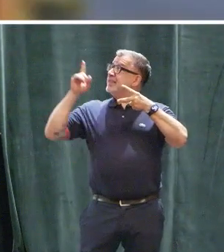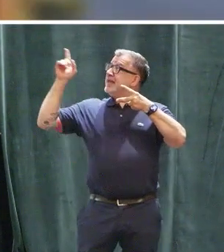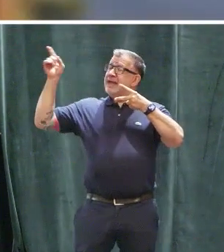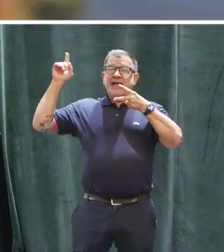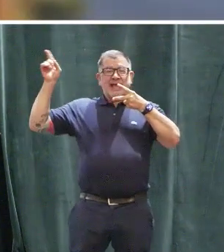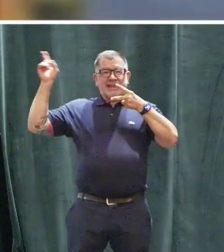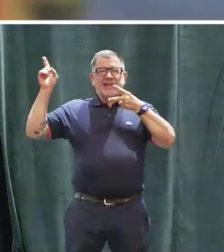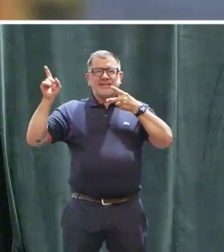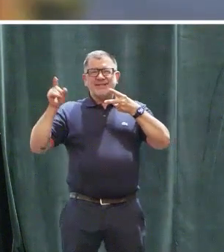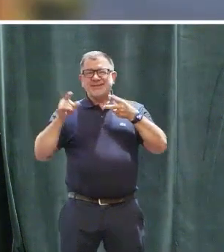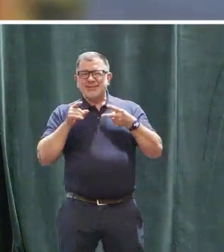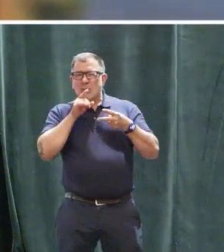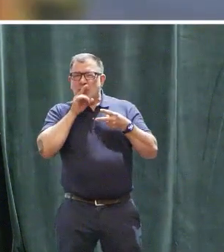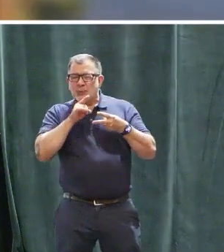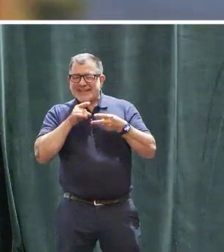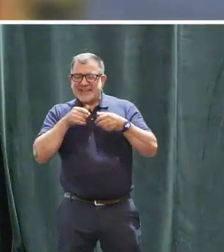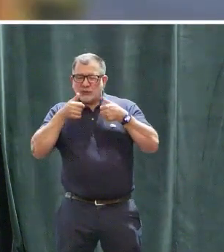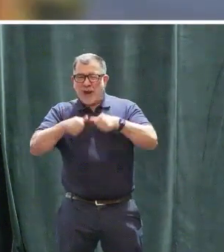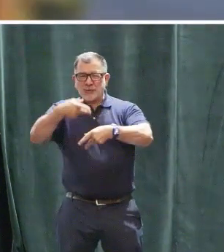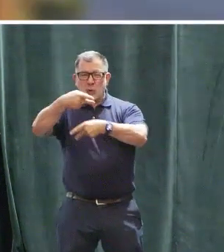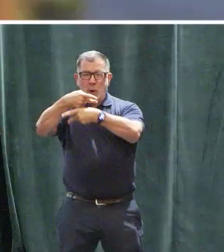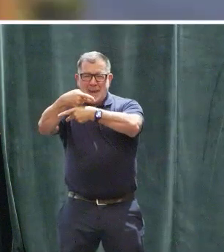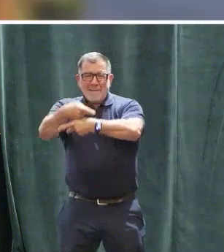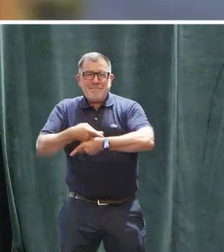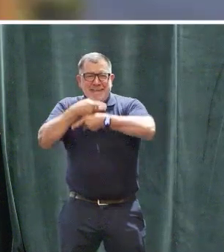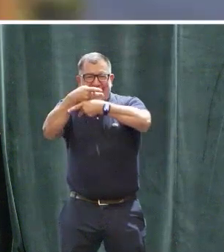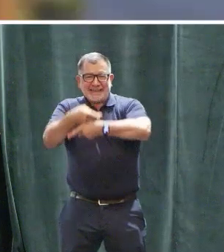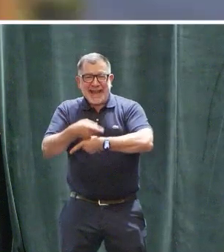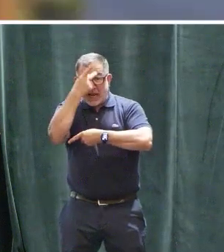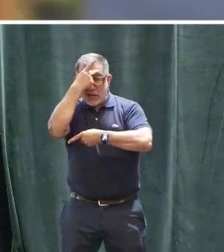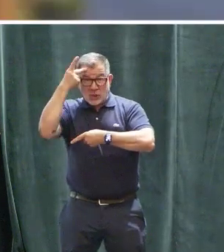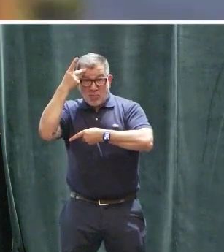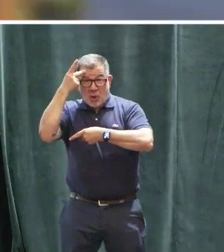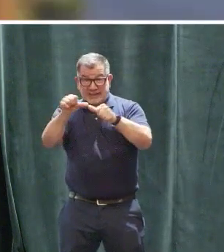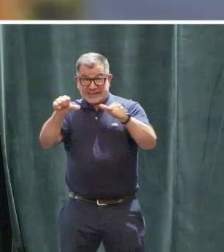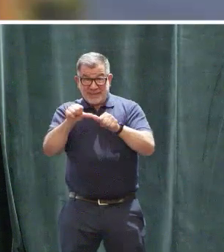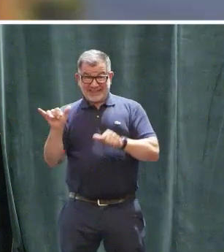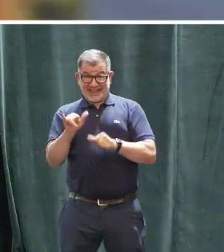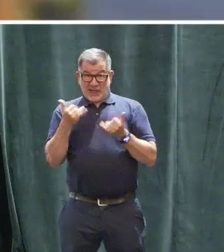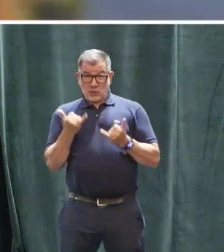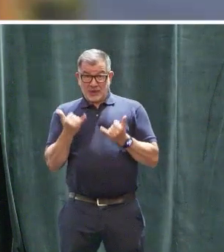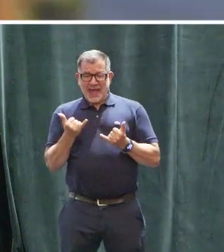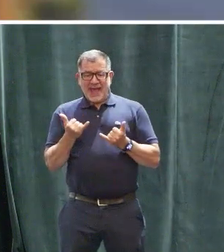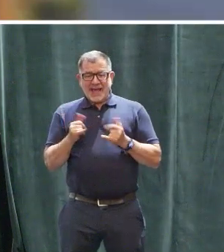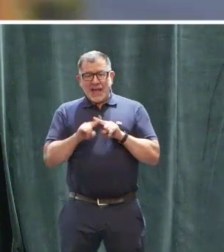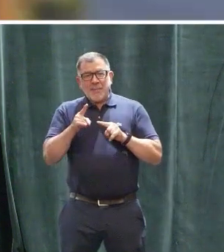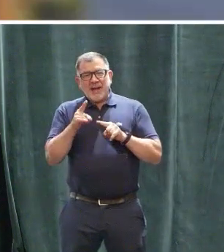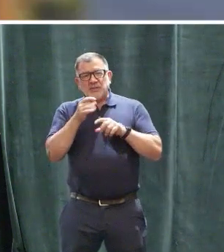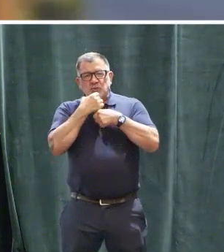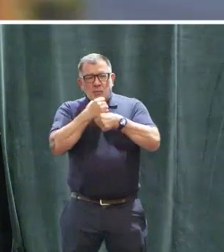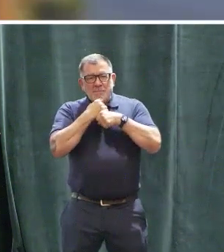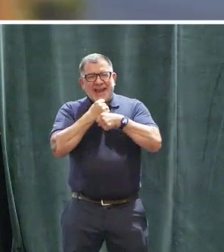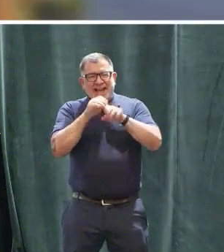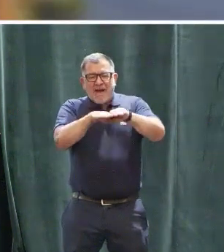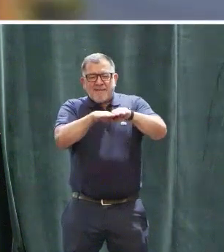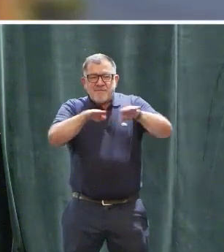up and maintaining the park space as it is today, and also maintaining this kind of more flat lawn without the berm near the